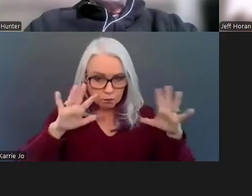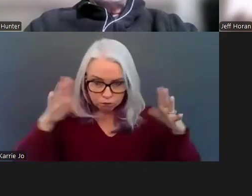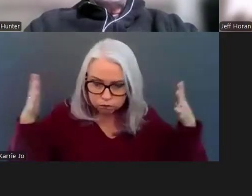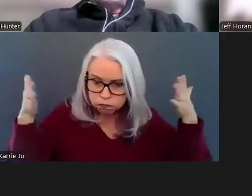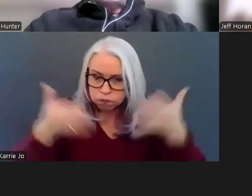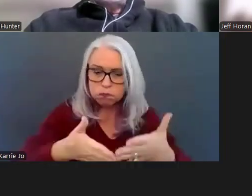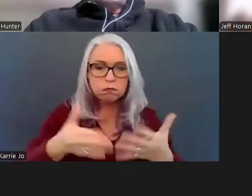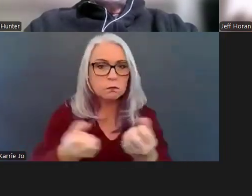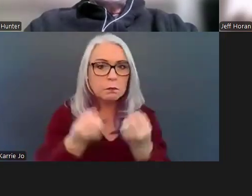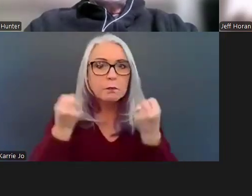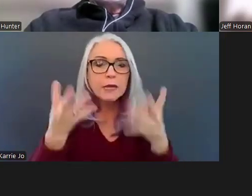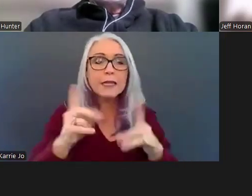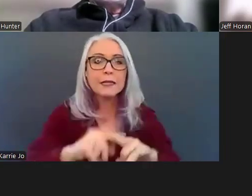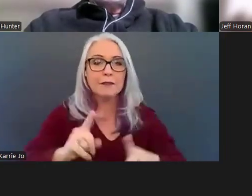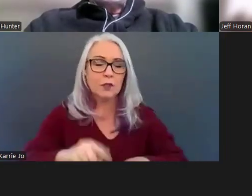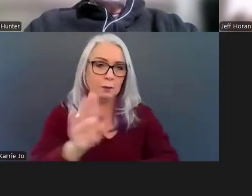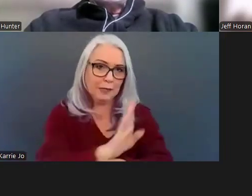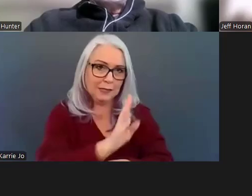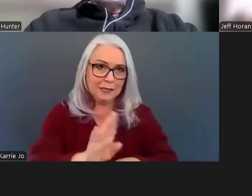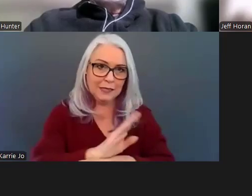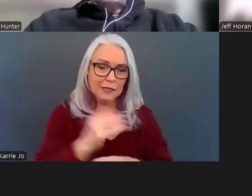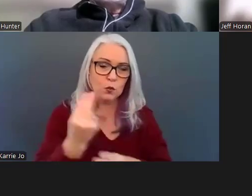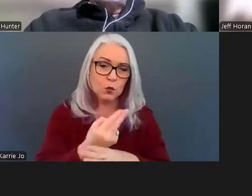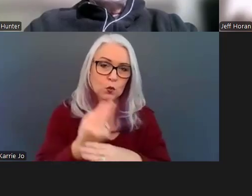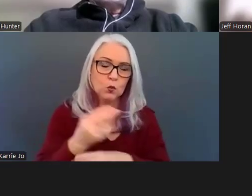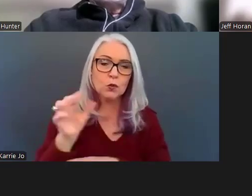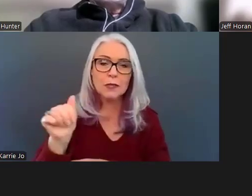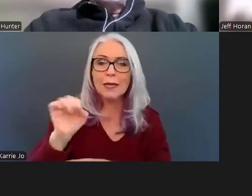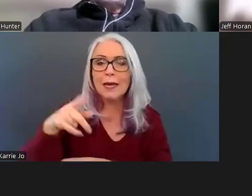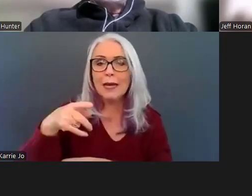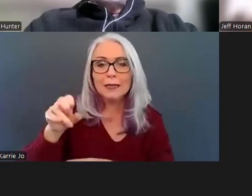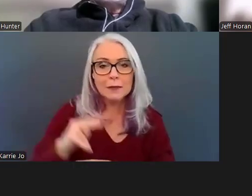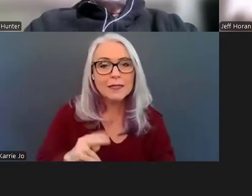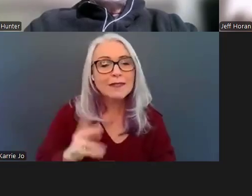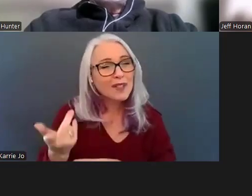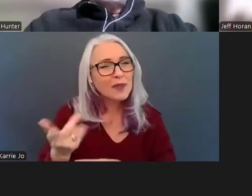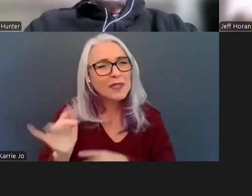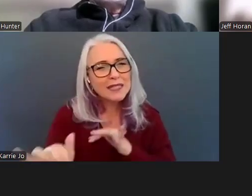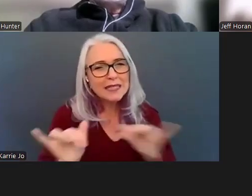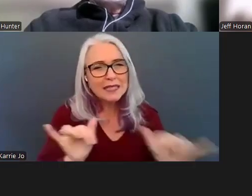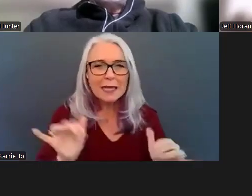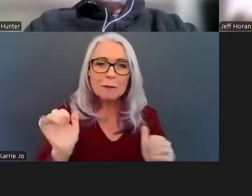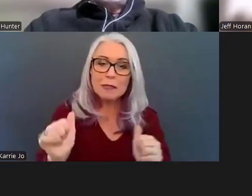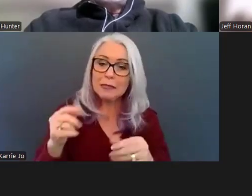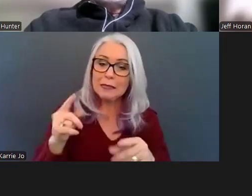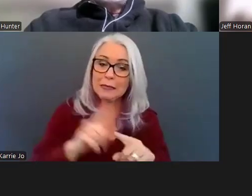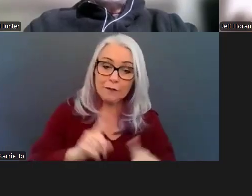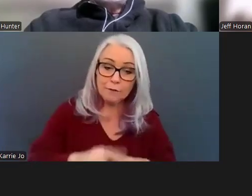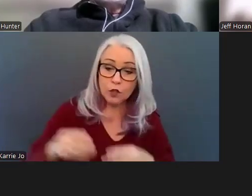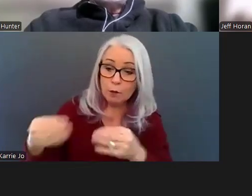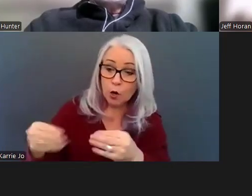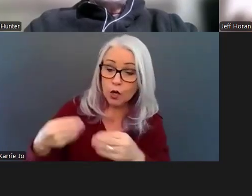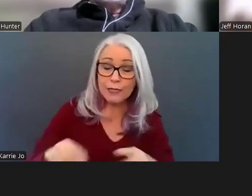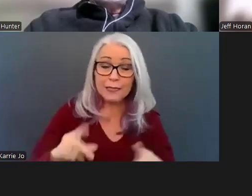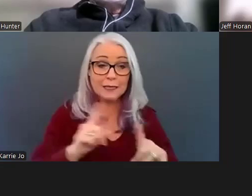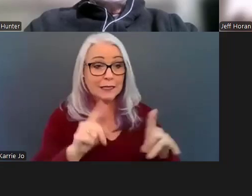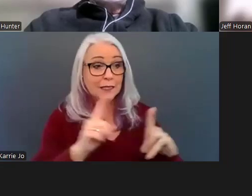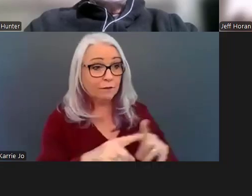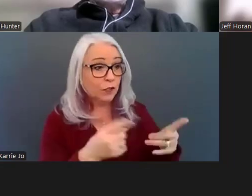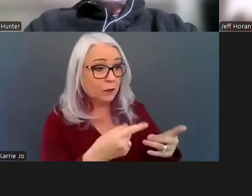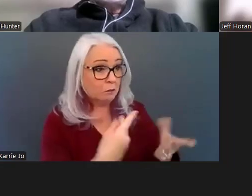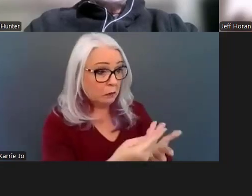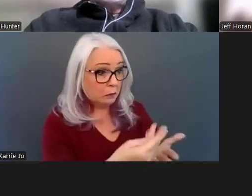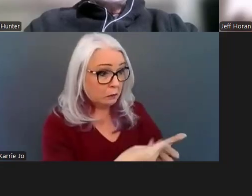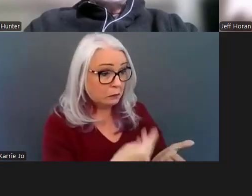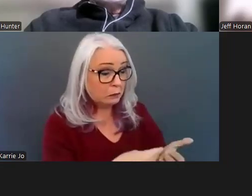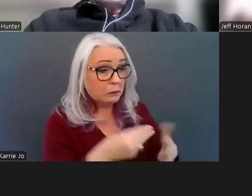think that's why diversity is important, because it's similar to markets and outputs. And so I think